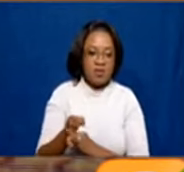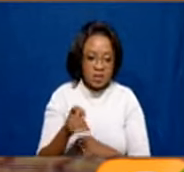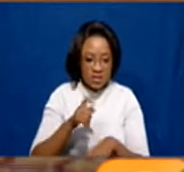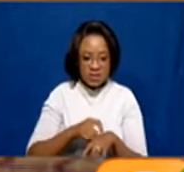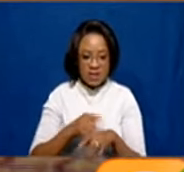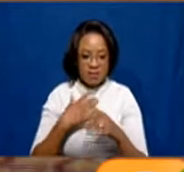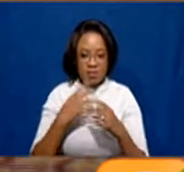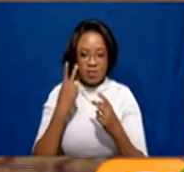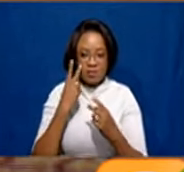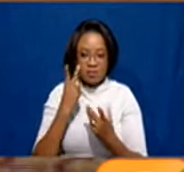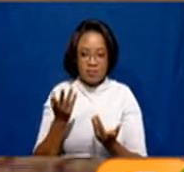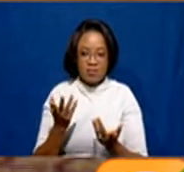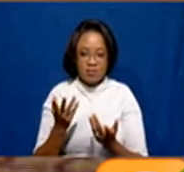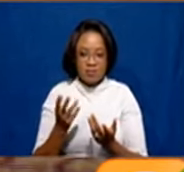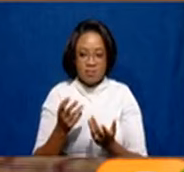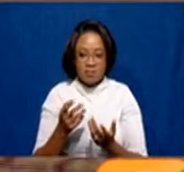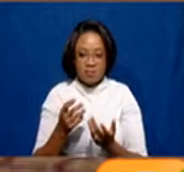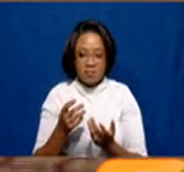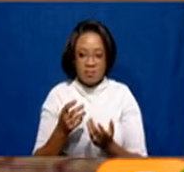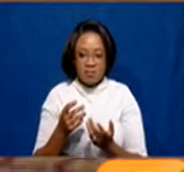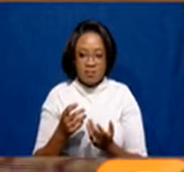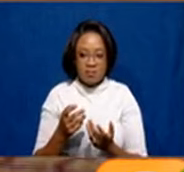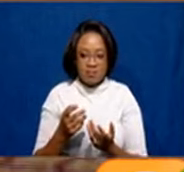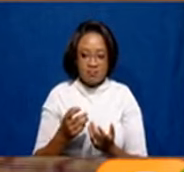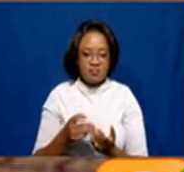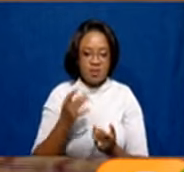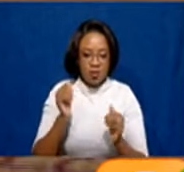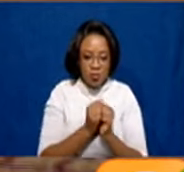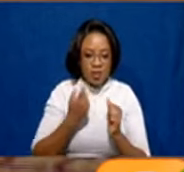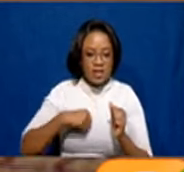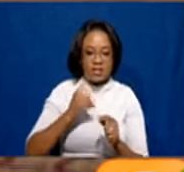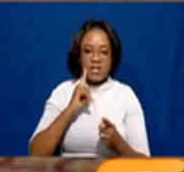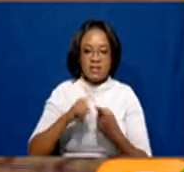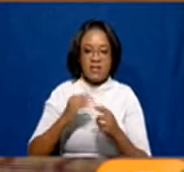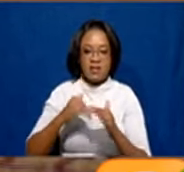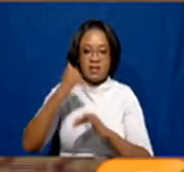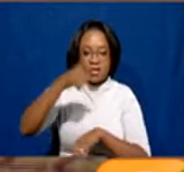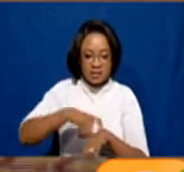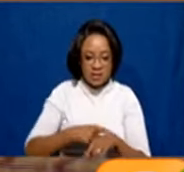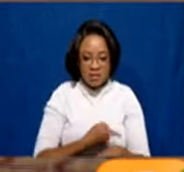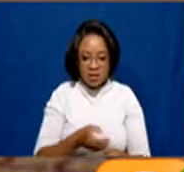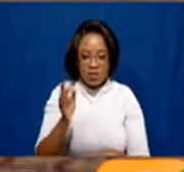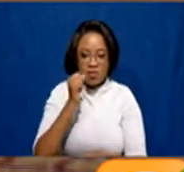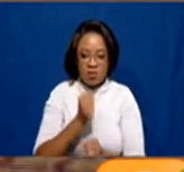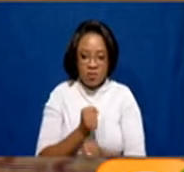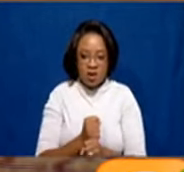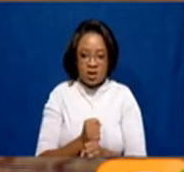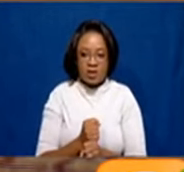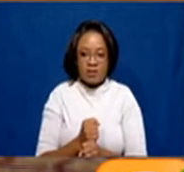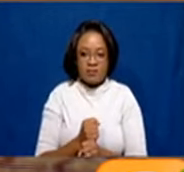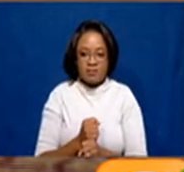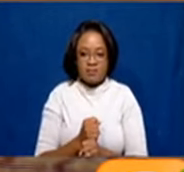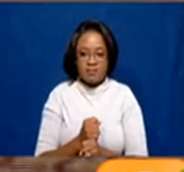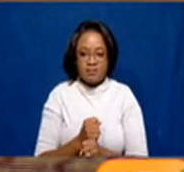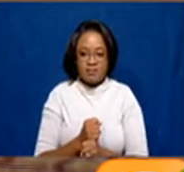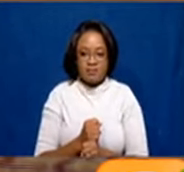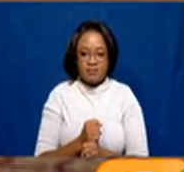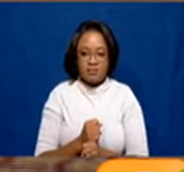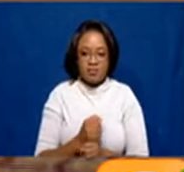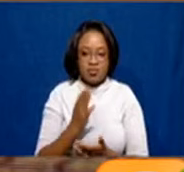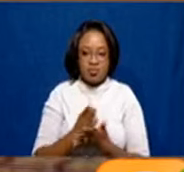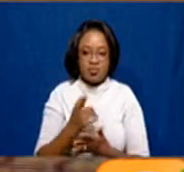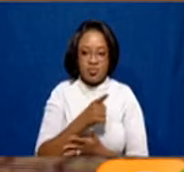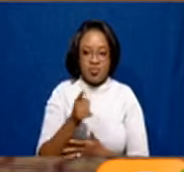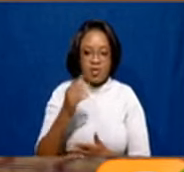do. If he closes the office at 8, he's with us until the next time that he needs to go to the office, he needs to get back to work. So this is somebody who